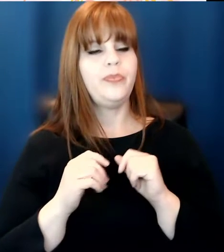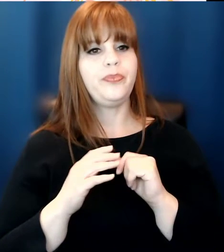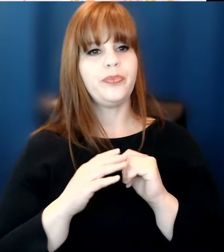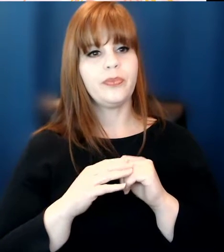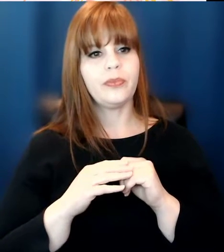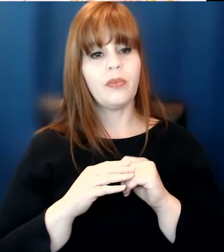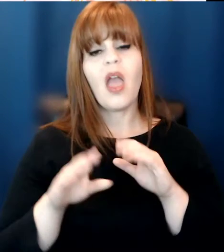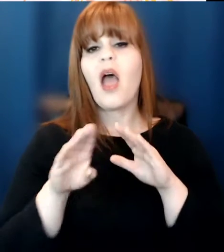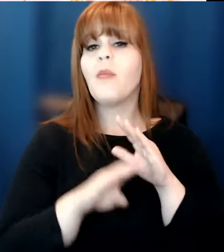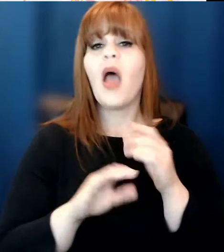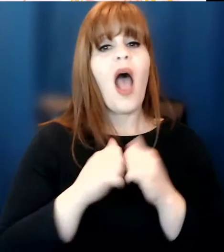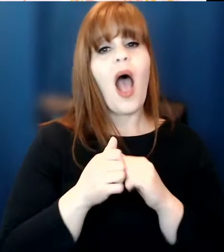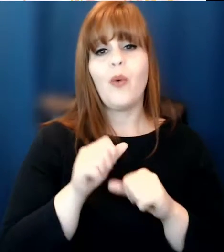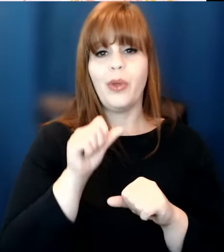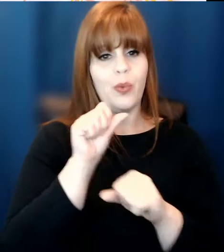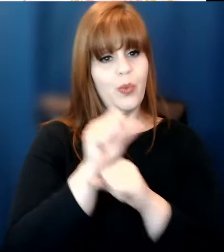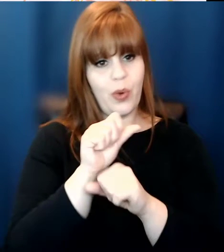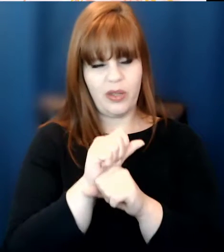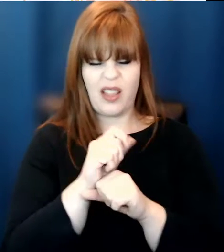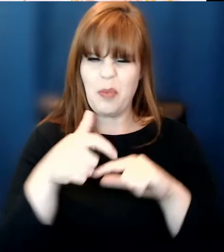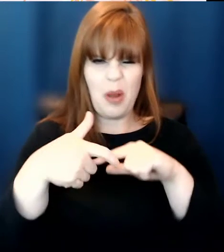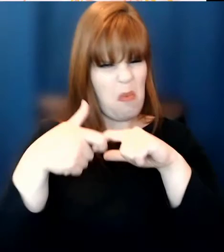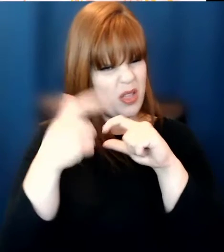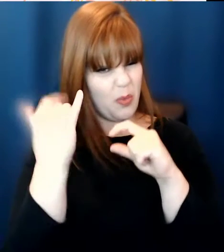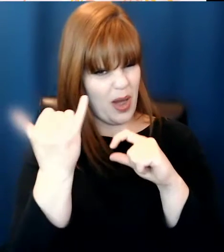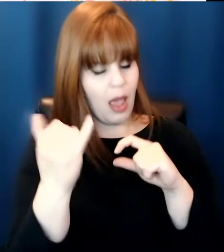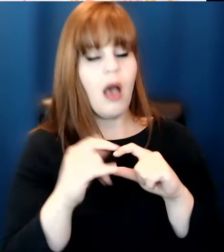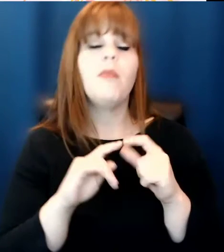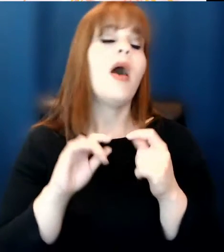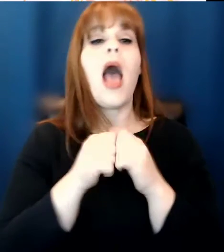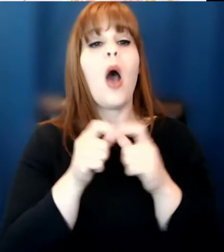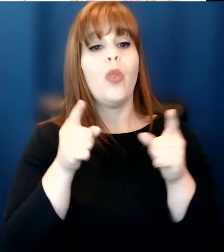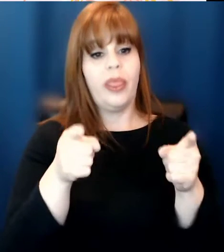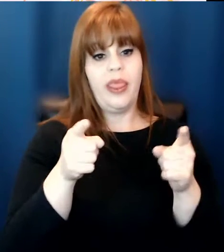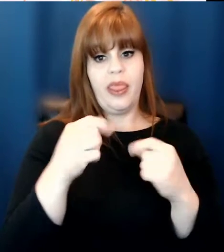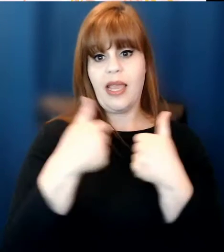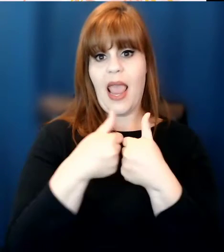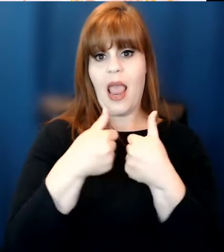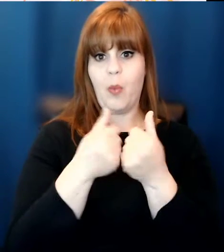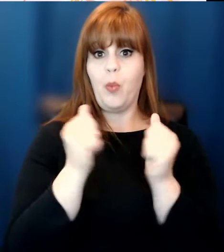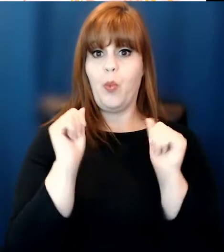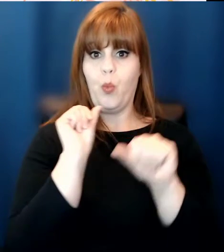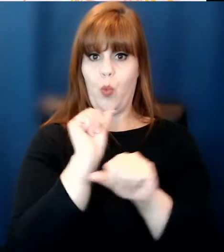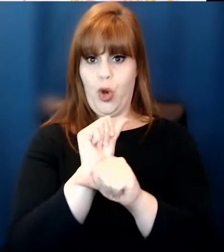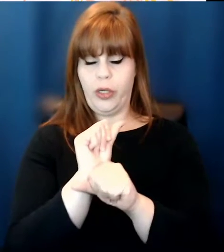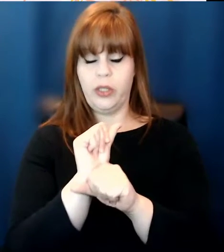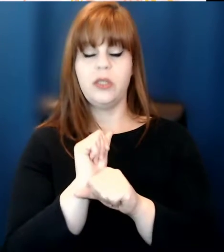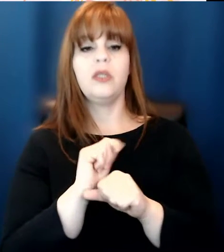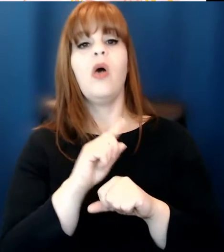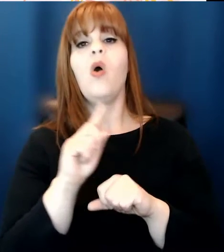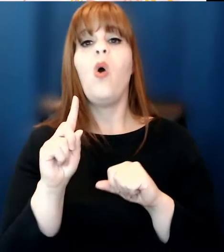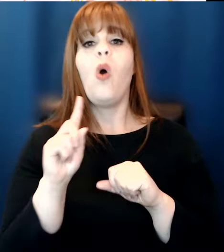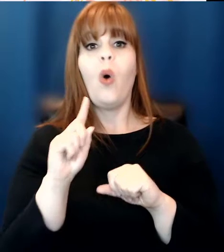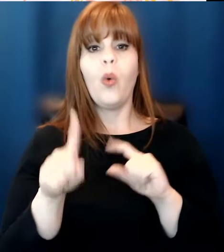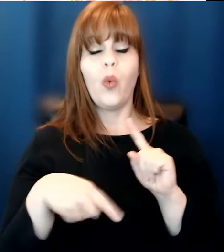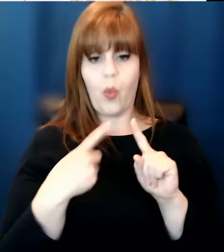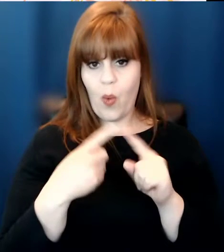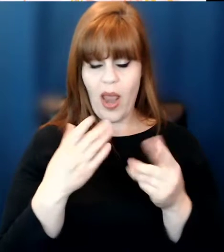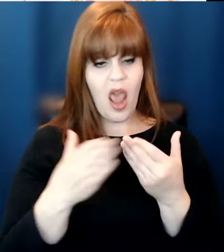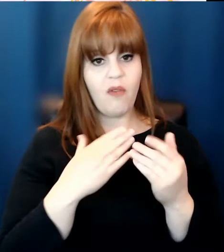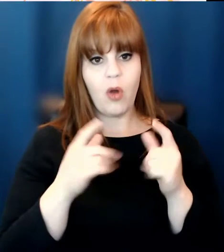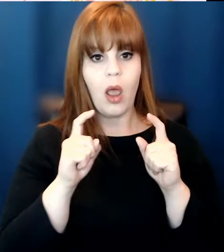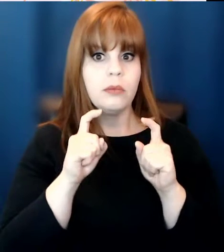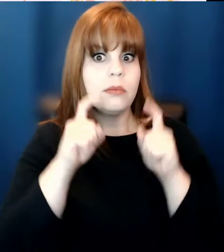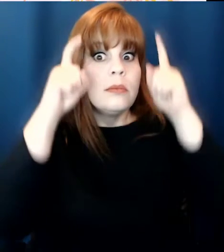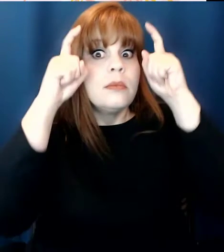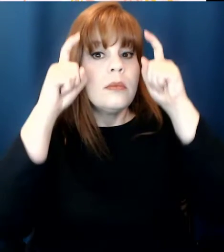And basically the way that it works, I'll just pause it for now, but the way that it works is whenever I raise my